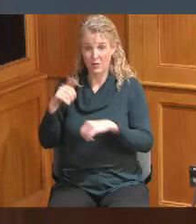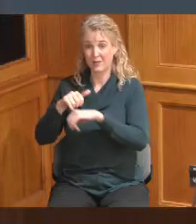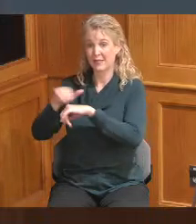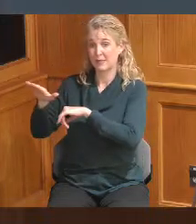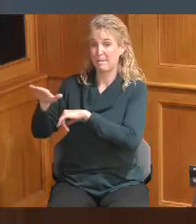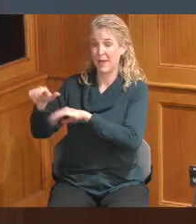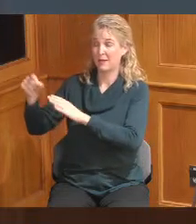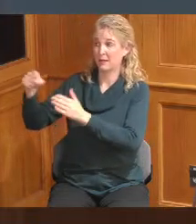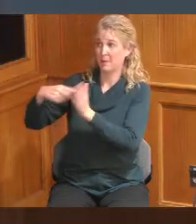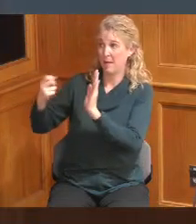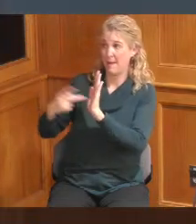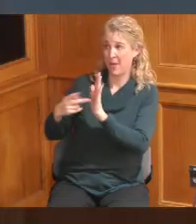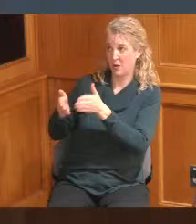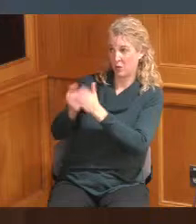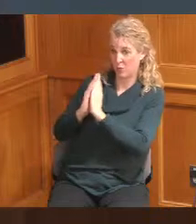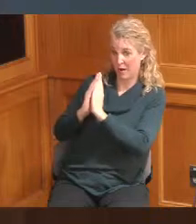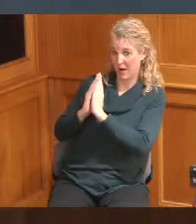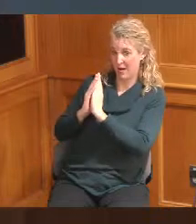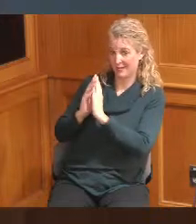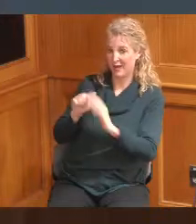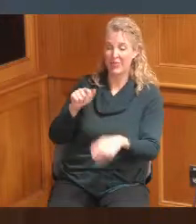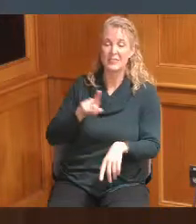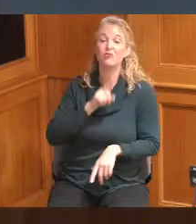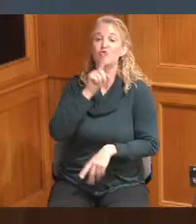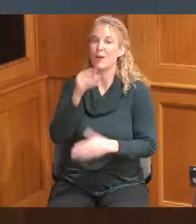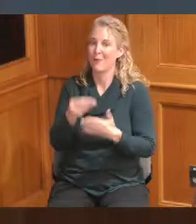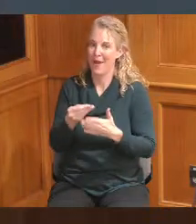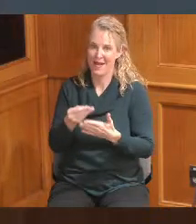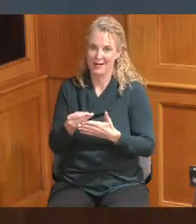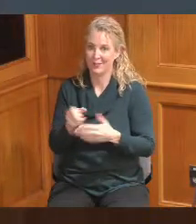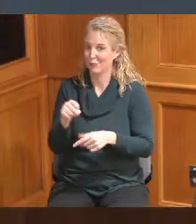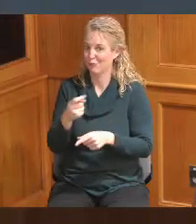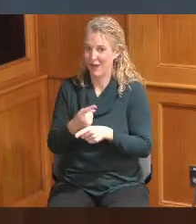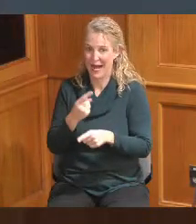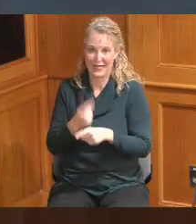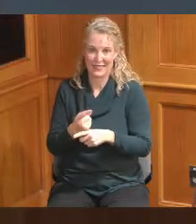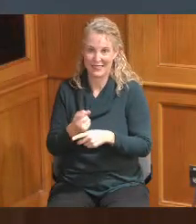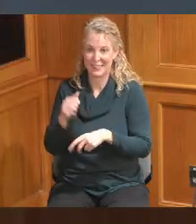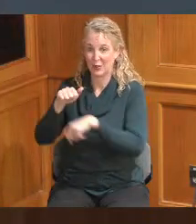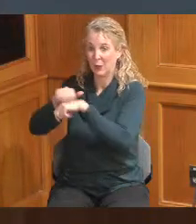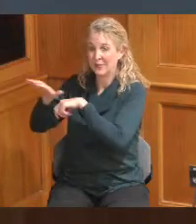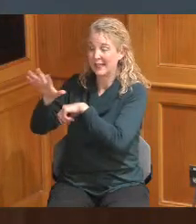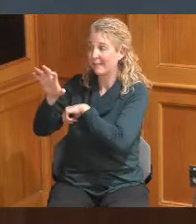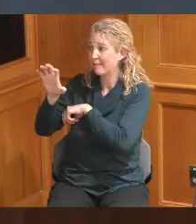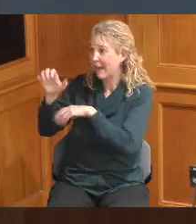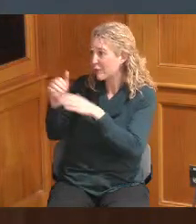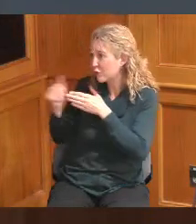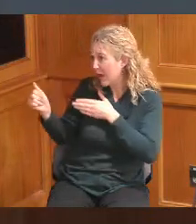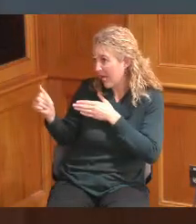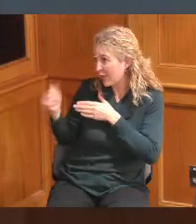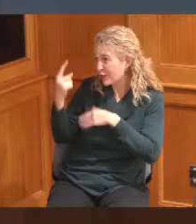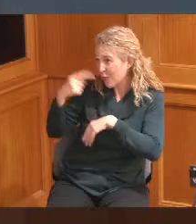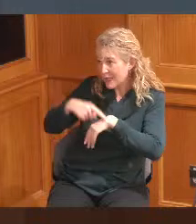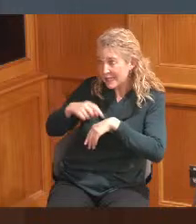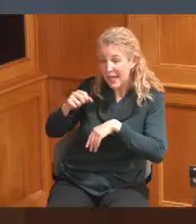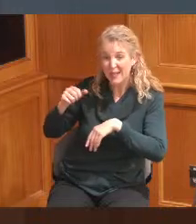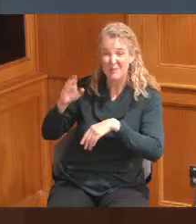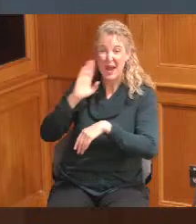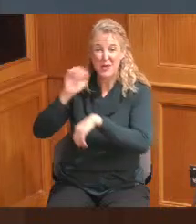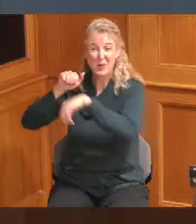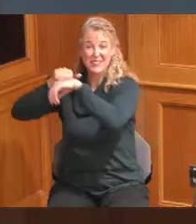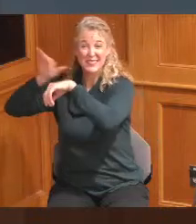reimbursement request, and this is real money, anything from, we'll send a reimbursement for $500 all the way up to, I'm about to submit one